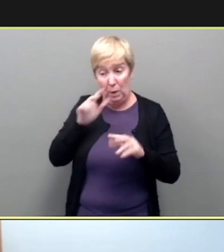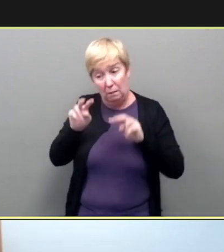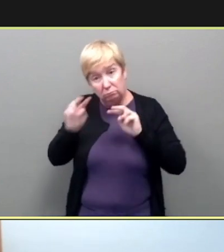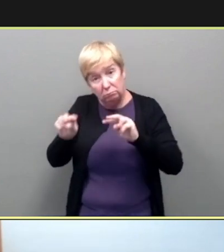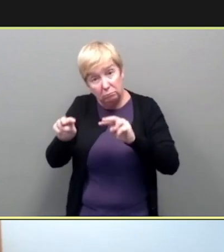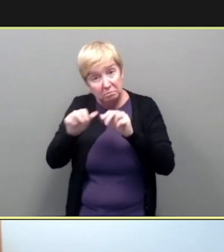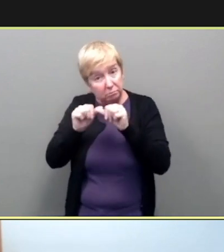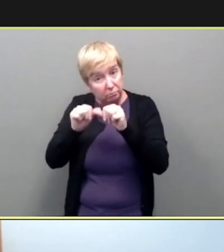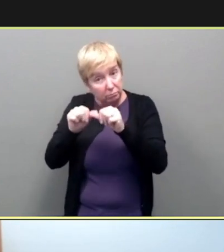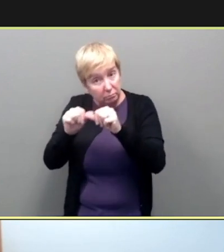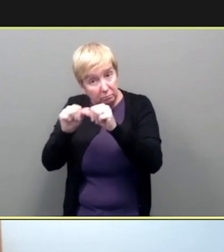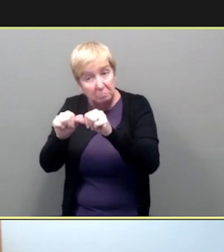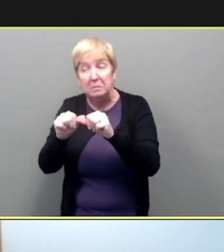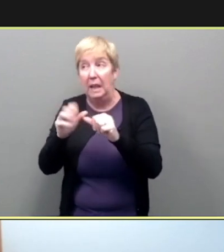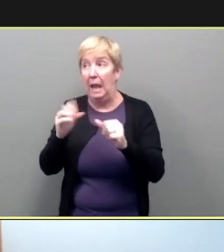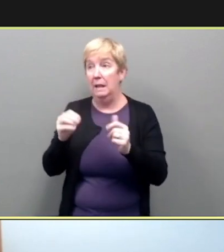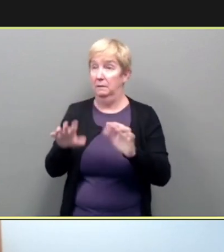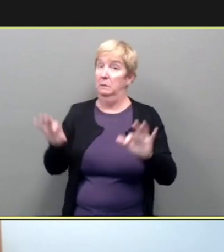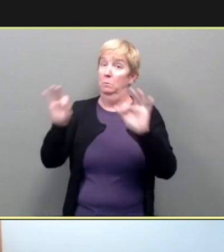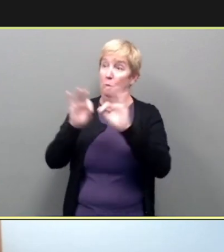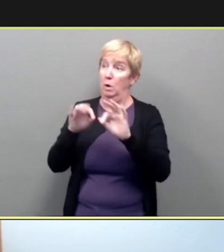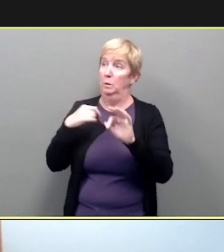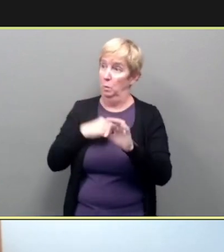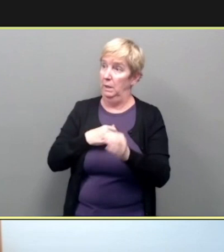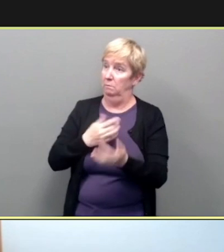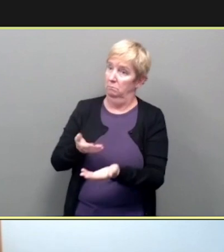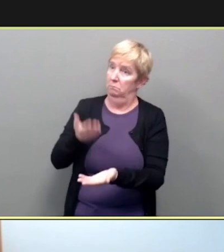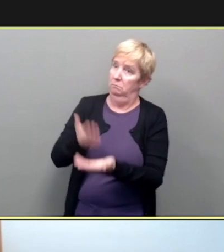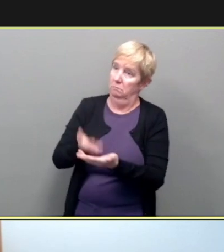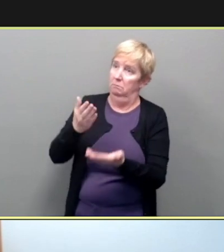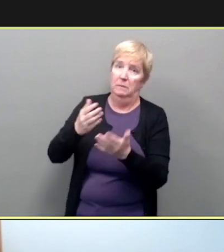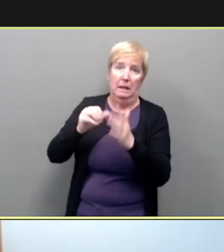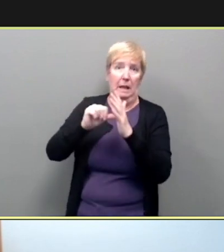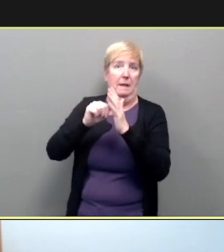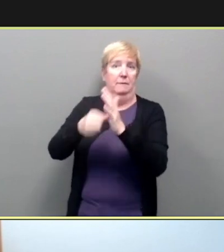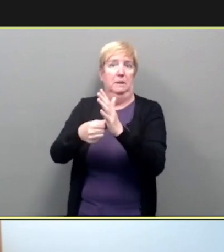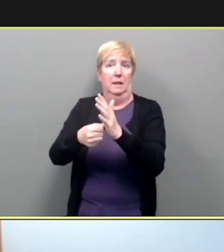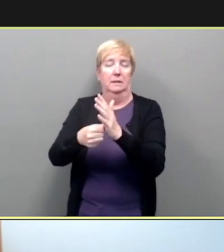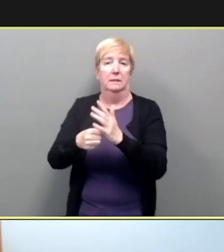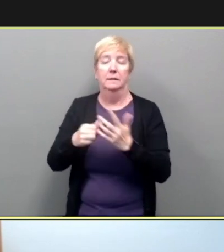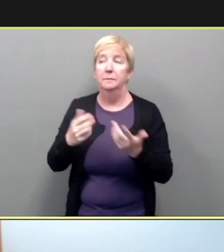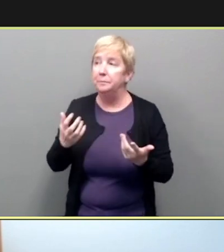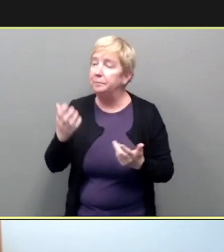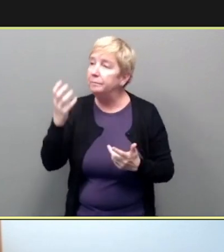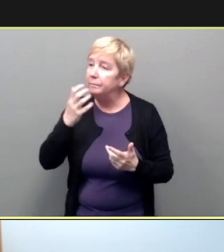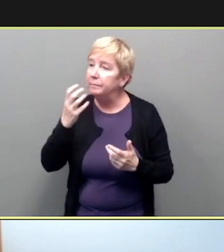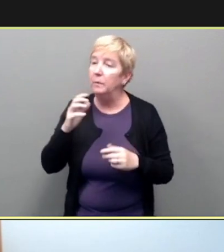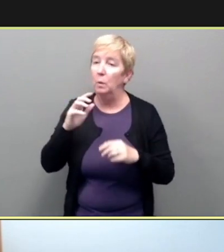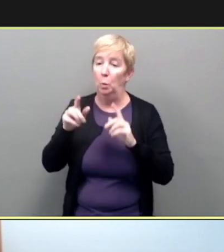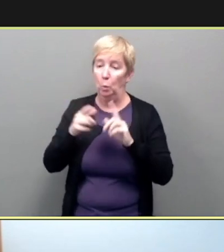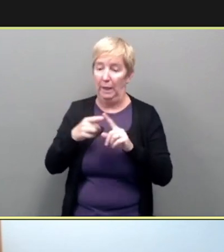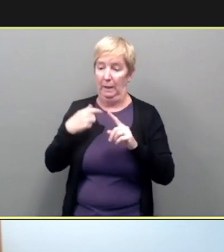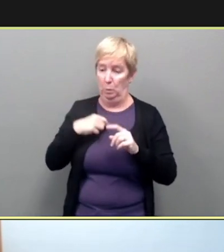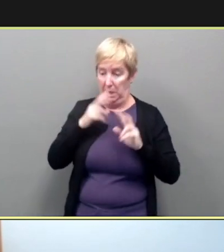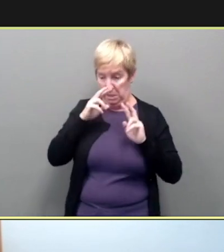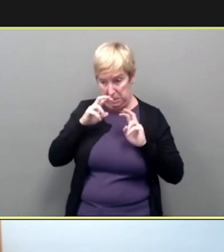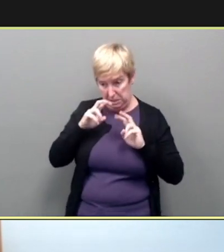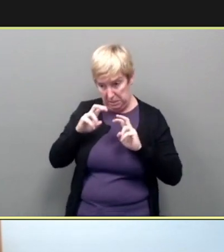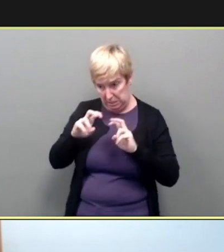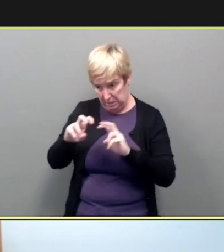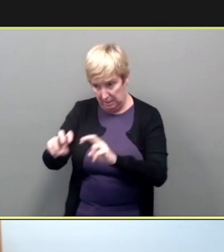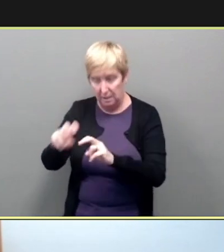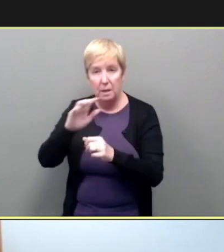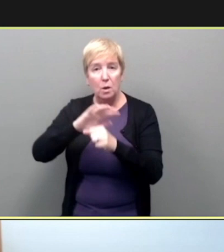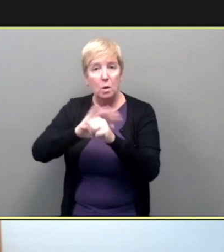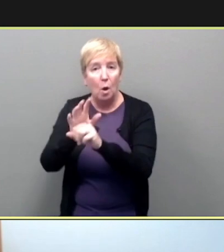closely. And I just want to raise this as a point to say, you really, when looking at data related to COVID,